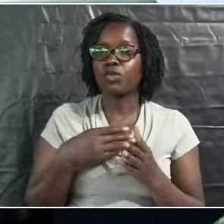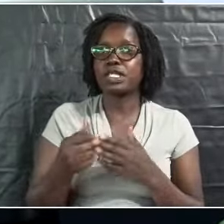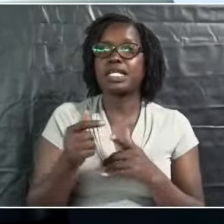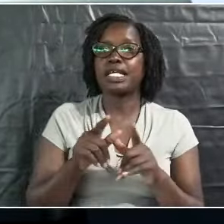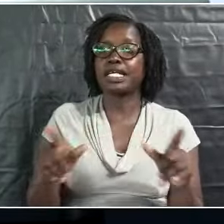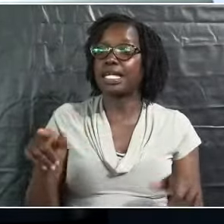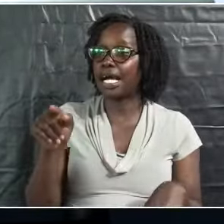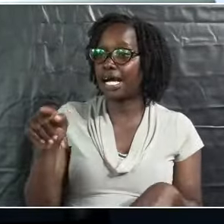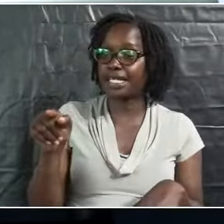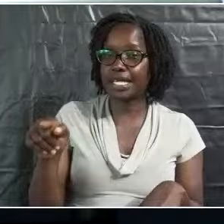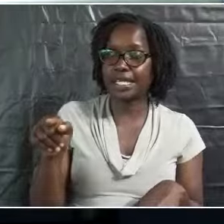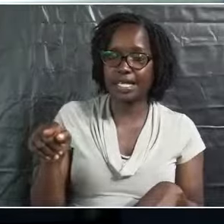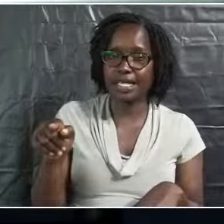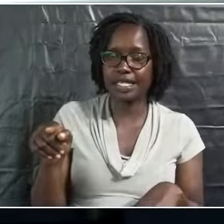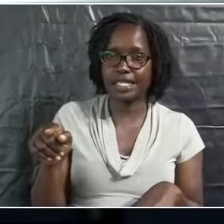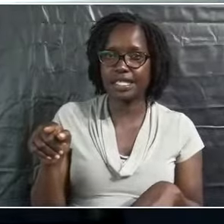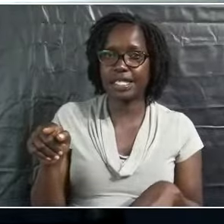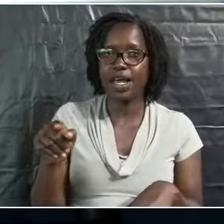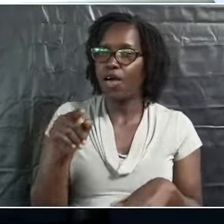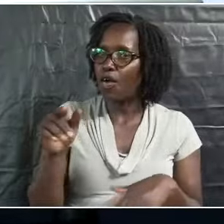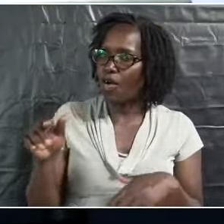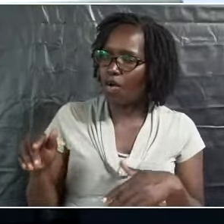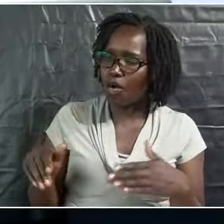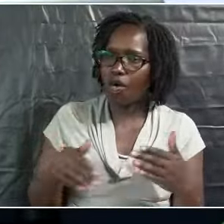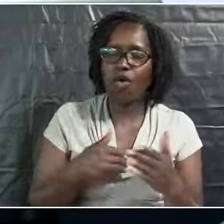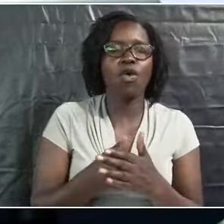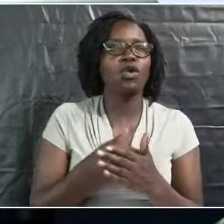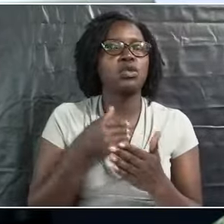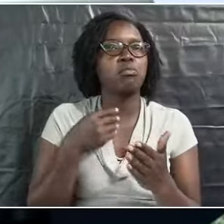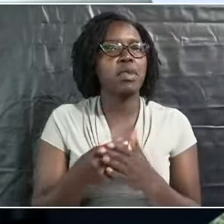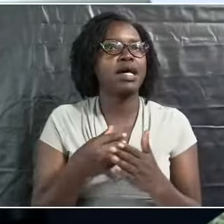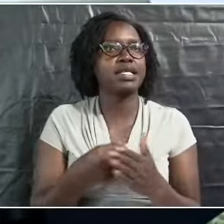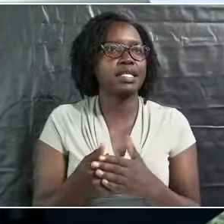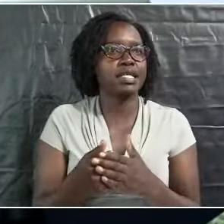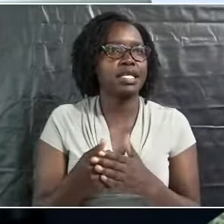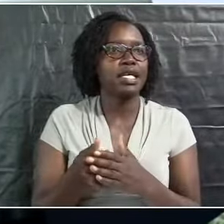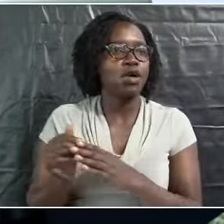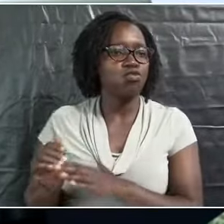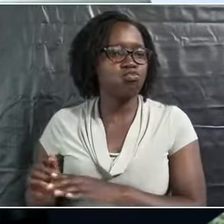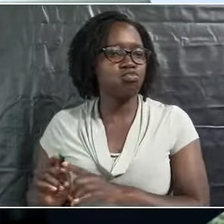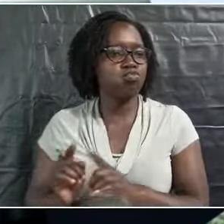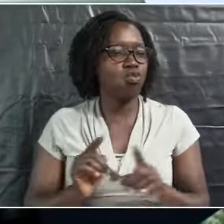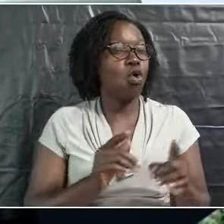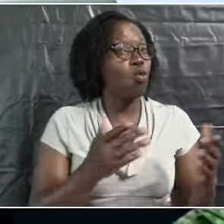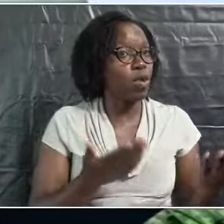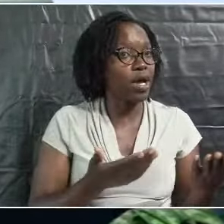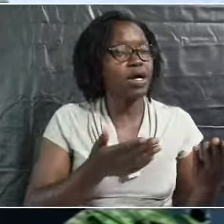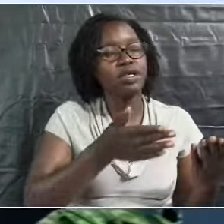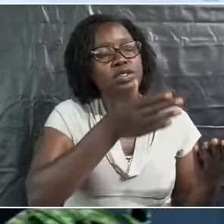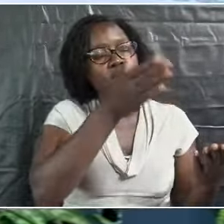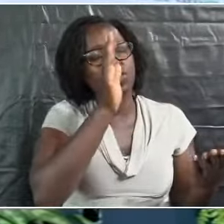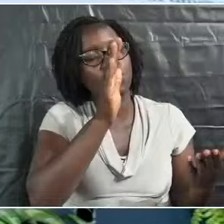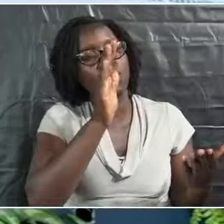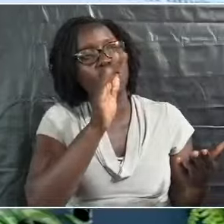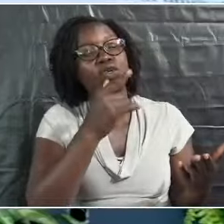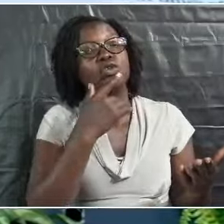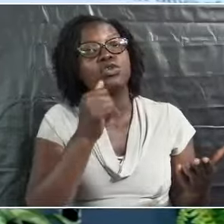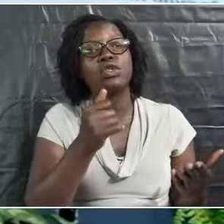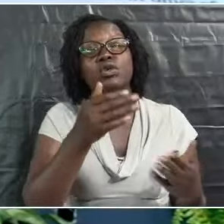that particular property, all of that would go to God. So that was God's